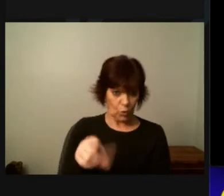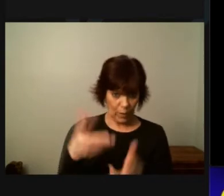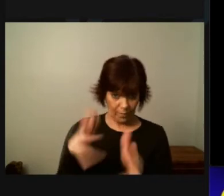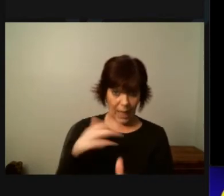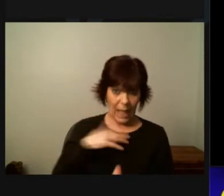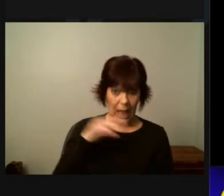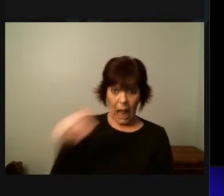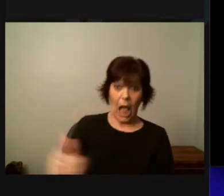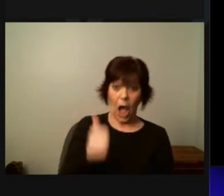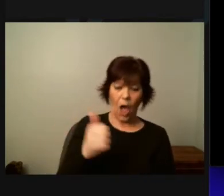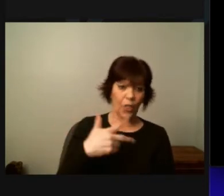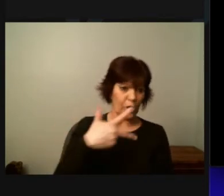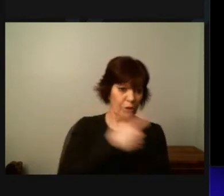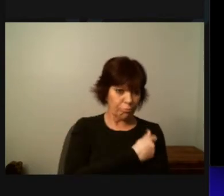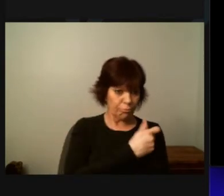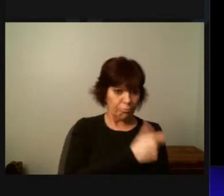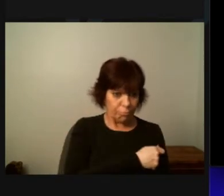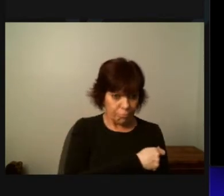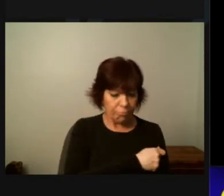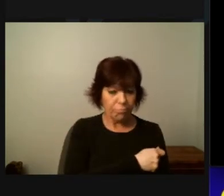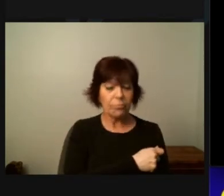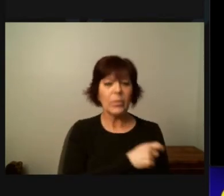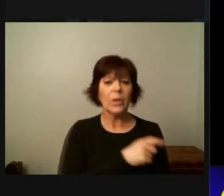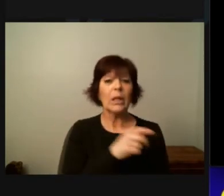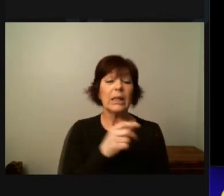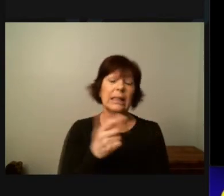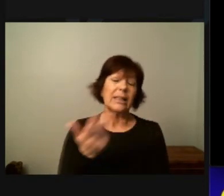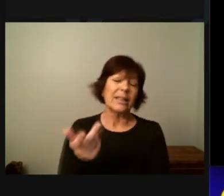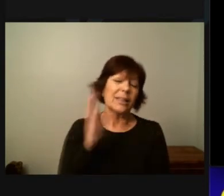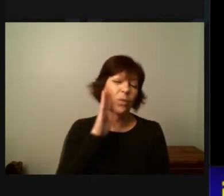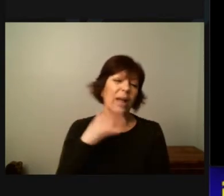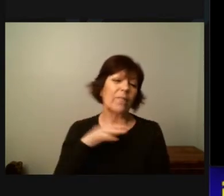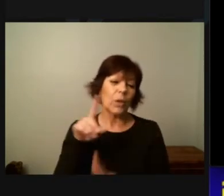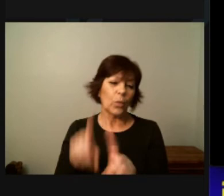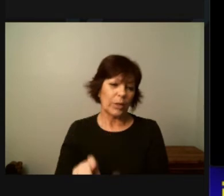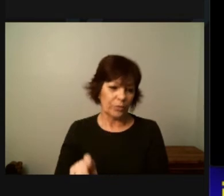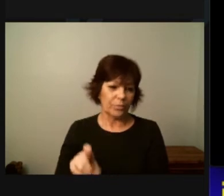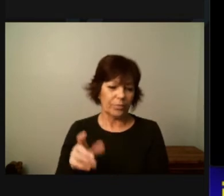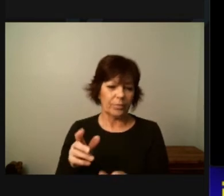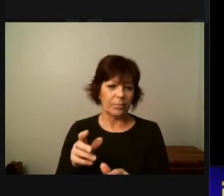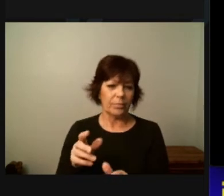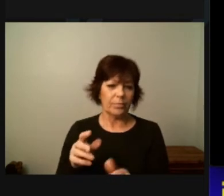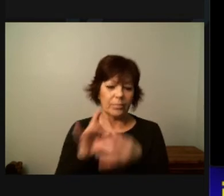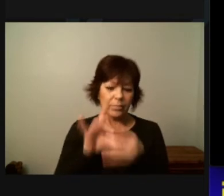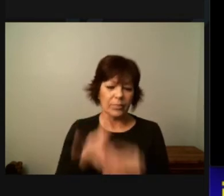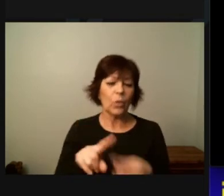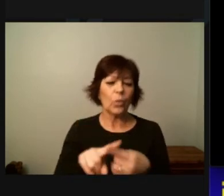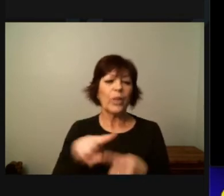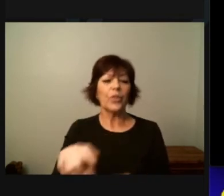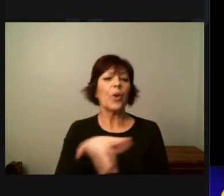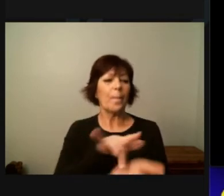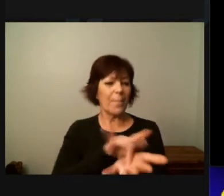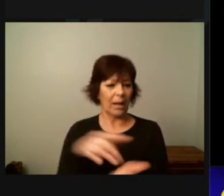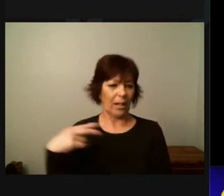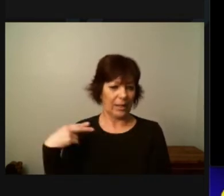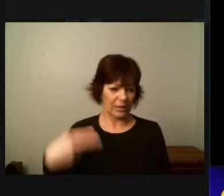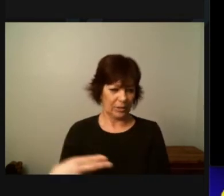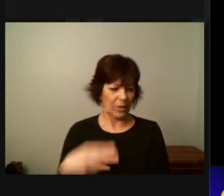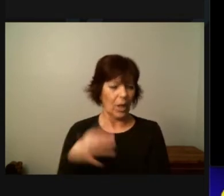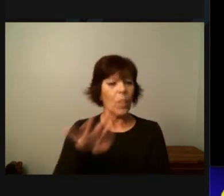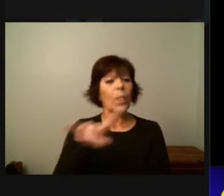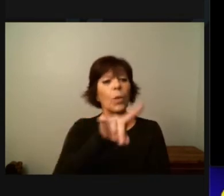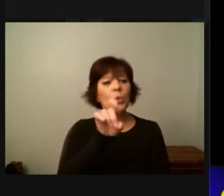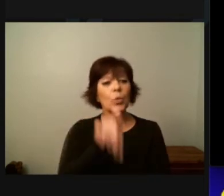other immunizations, or lots of other questions that may have to do with your medical condition. Again, those questions